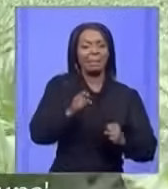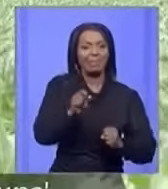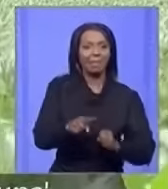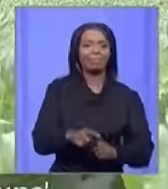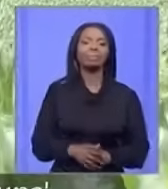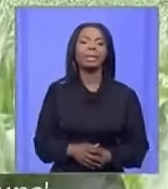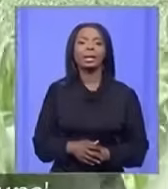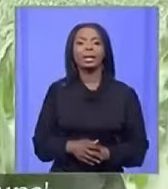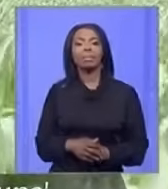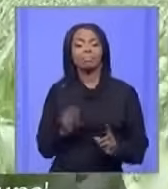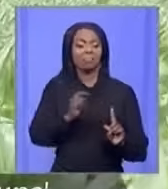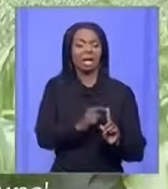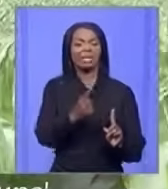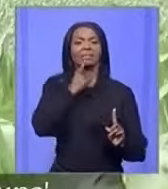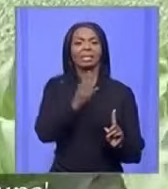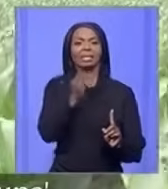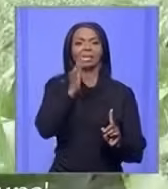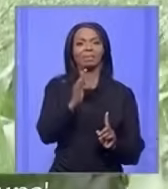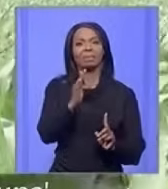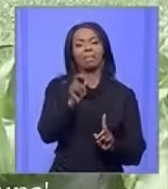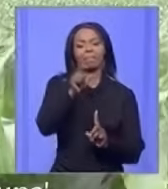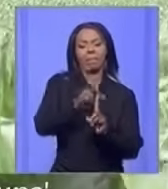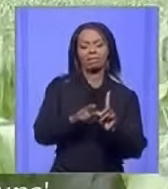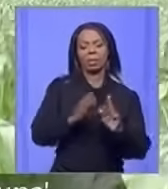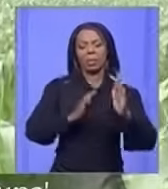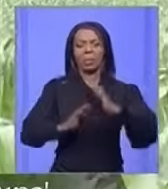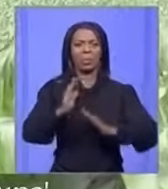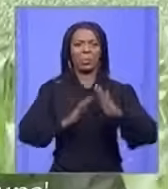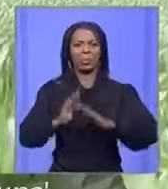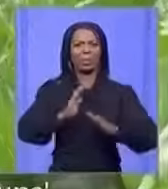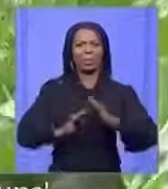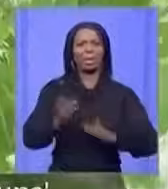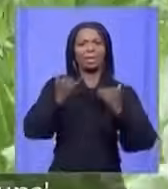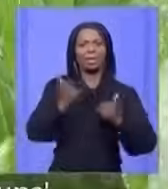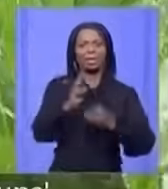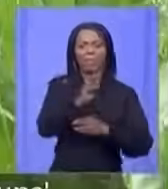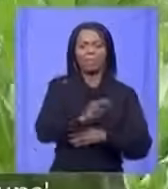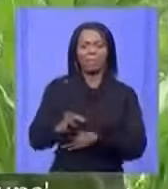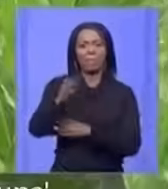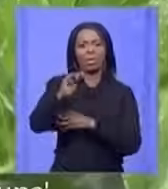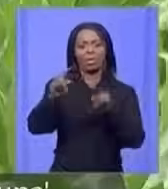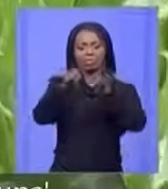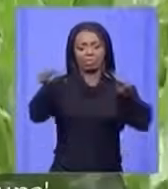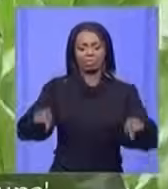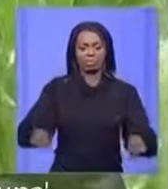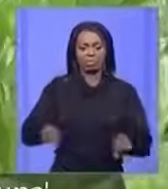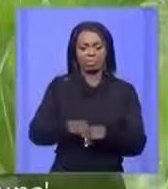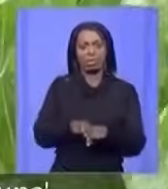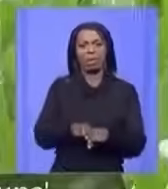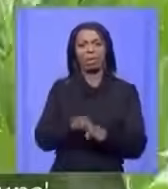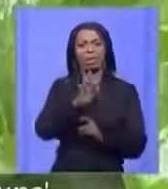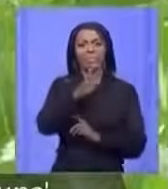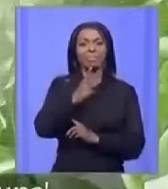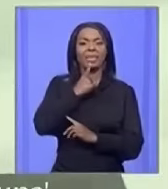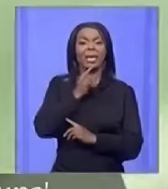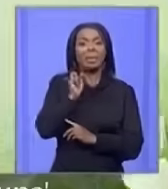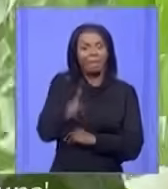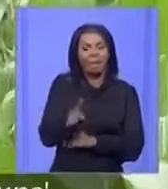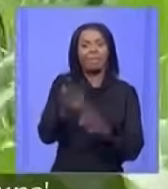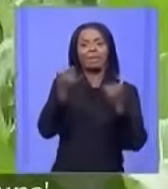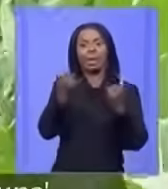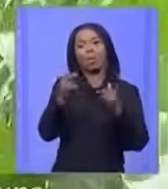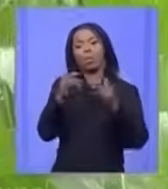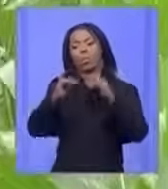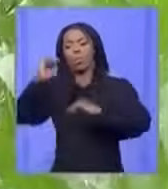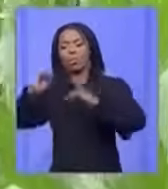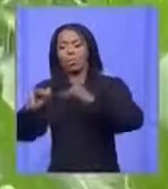o re e bang motho a tsepamisa maikutlo ntlheng ya ditone tse dimilione tse 15 tsa tlhahiso ya poone ha o bapiswa le